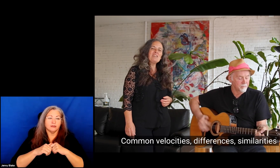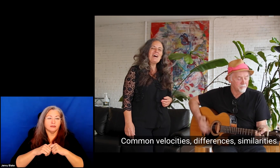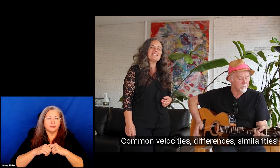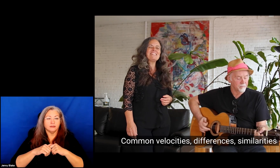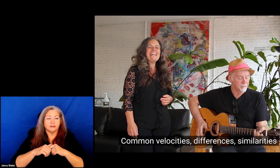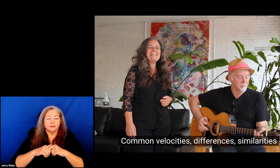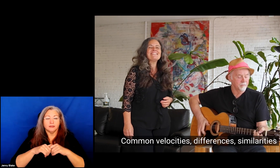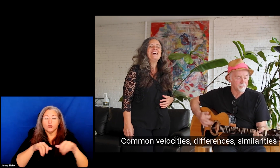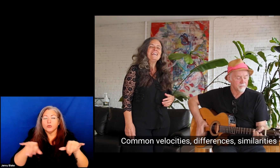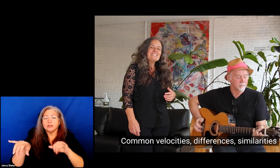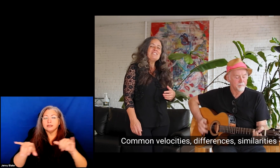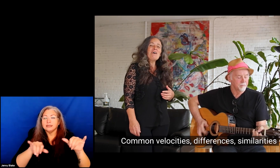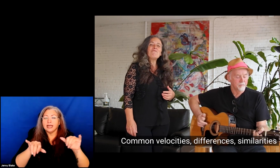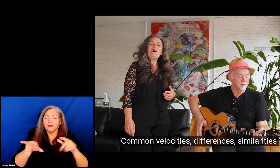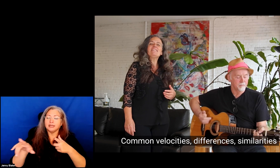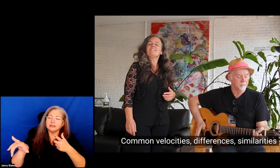Common velocities,